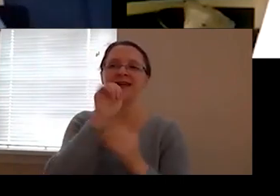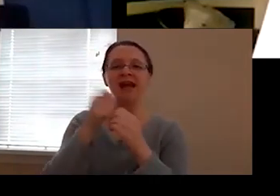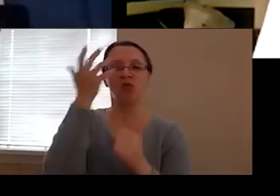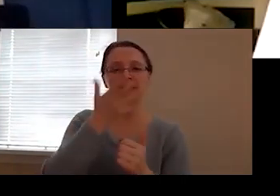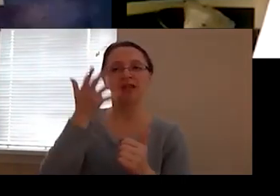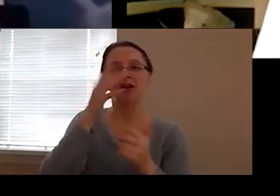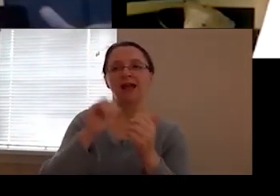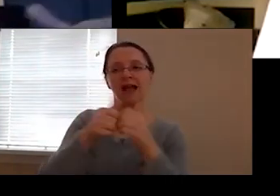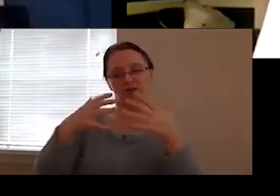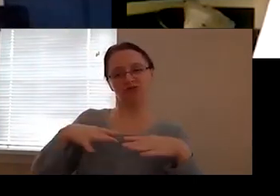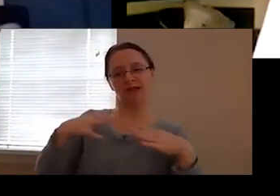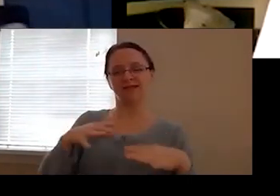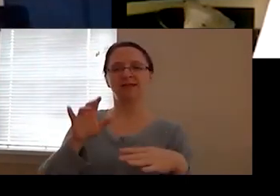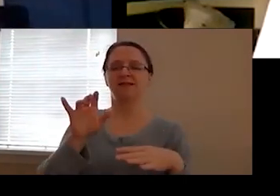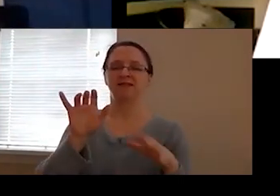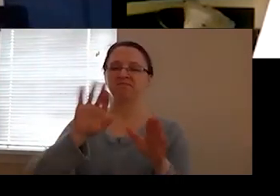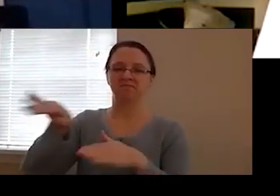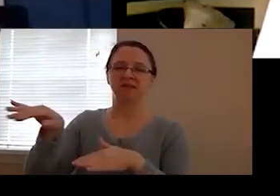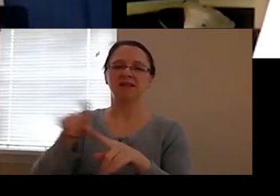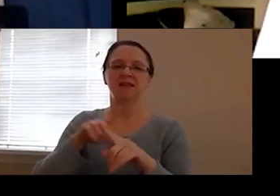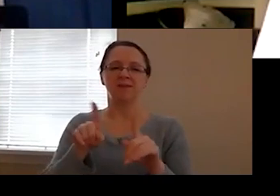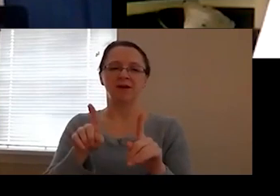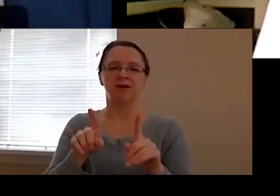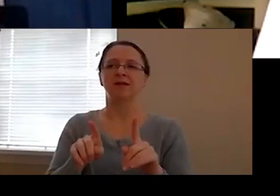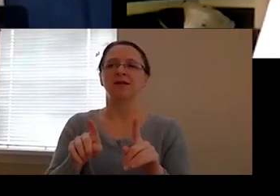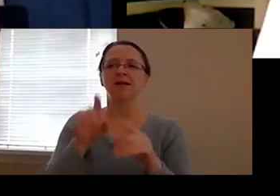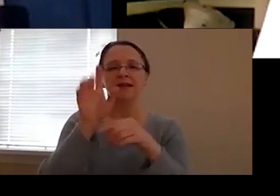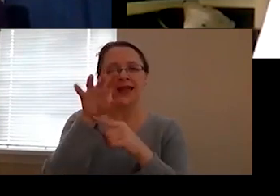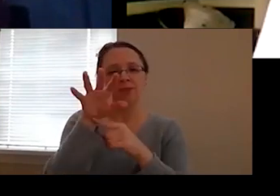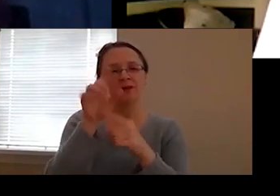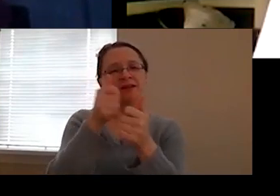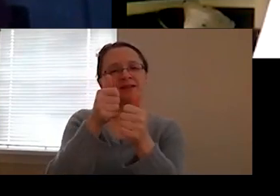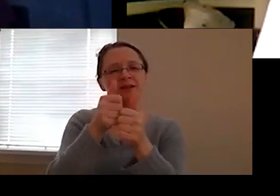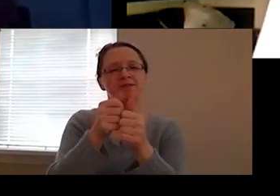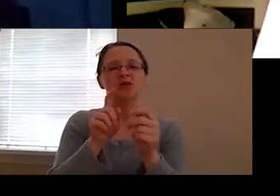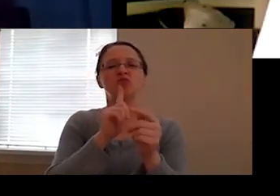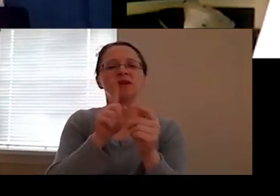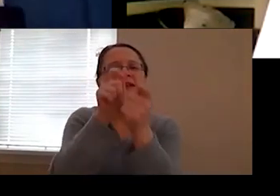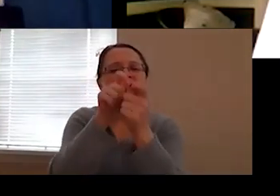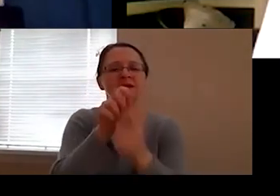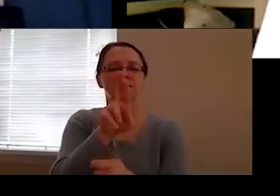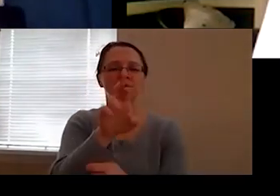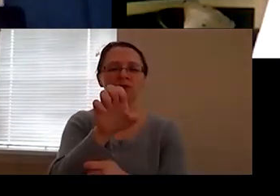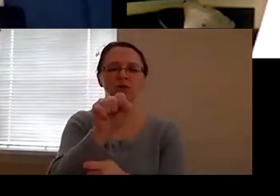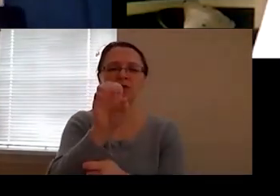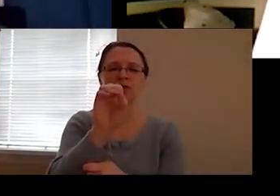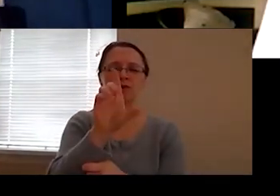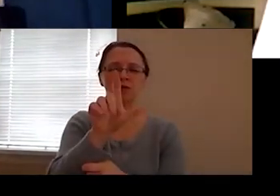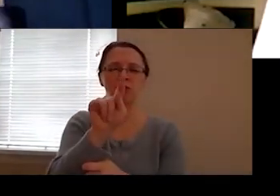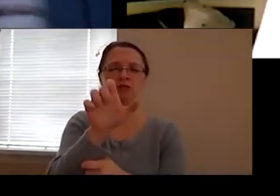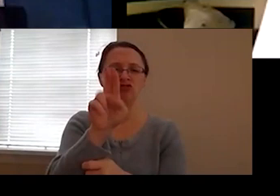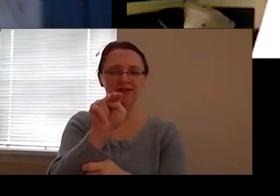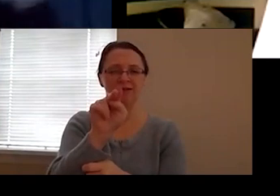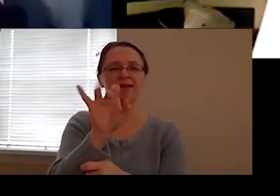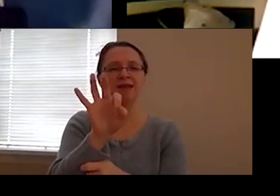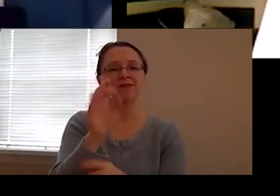we are dressed, but also it doesn't have the resolution of camera, so that if two people are very close to each other, it